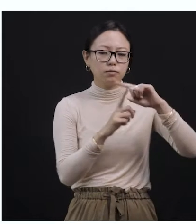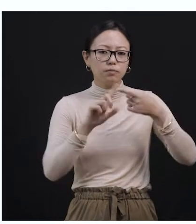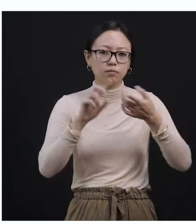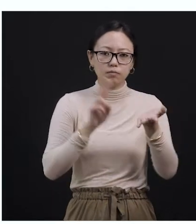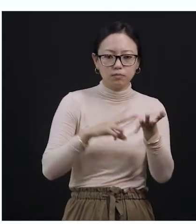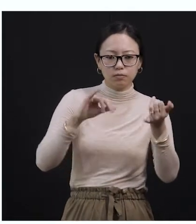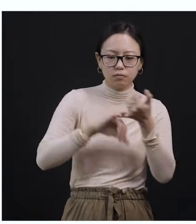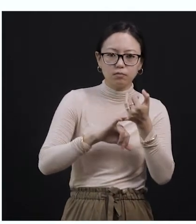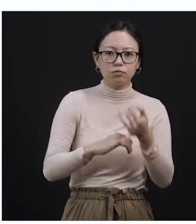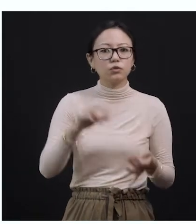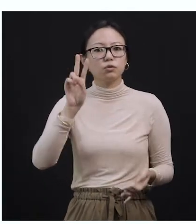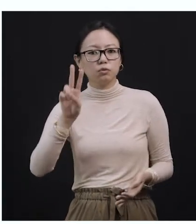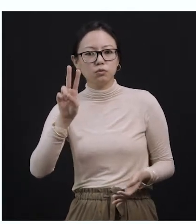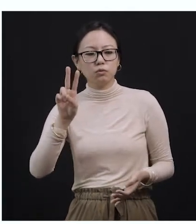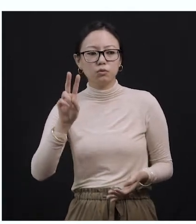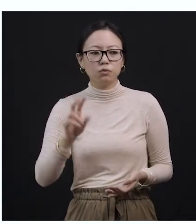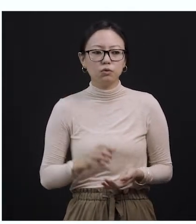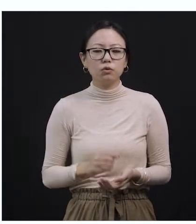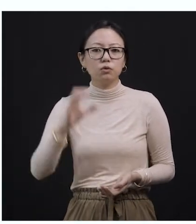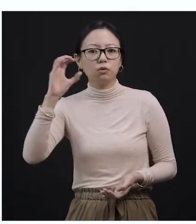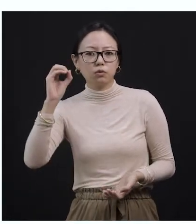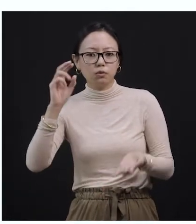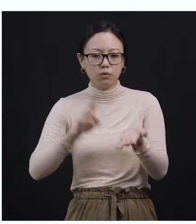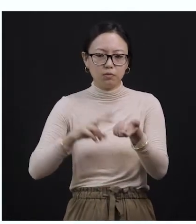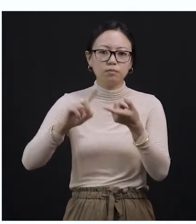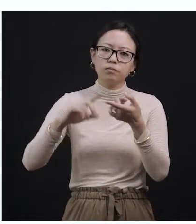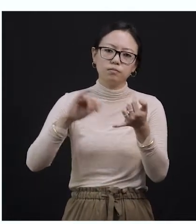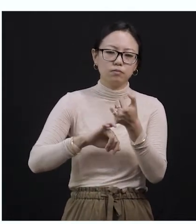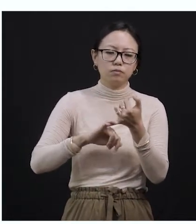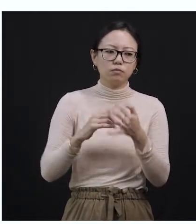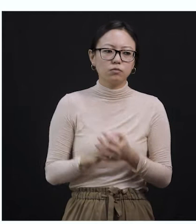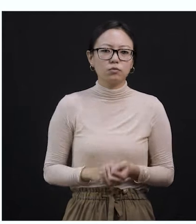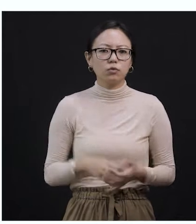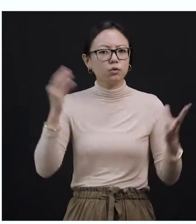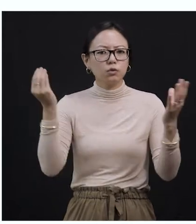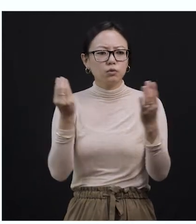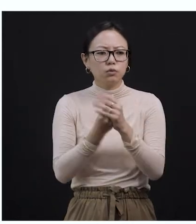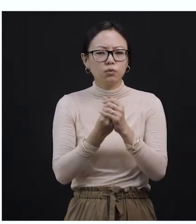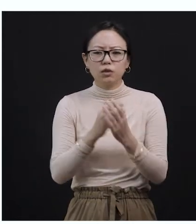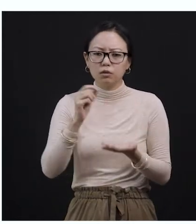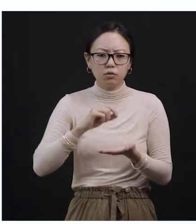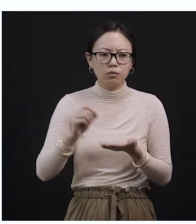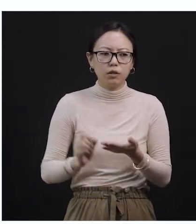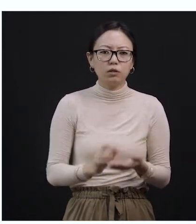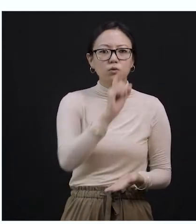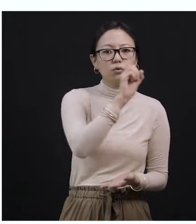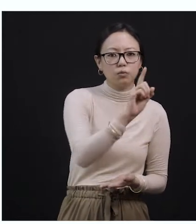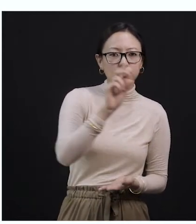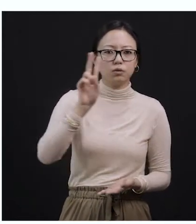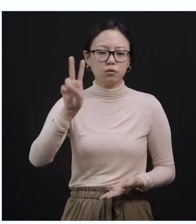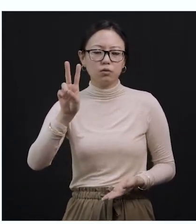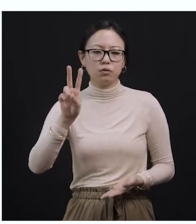and 2 ones. That means 2 red strips. So when we combine these two, we get the number